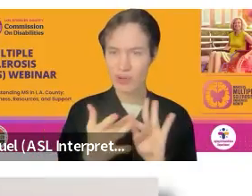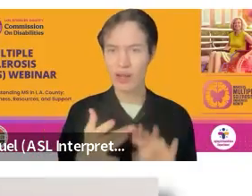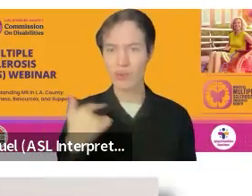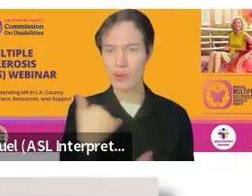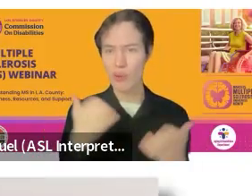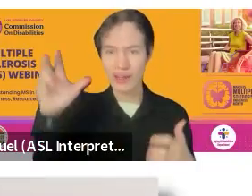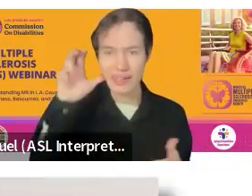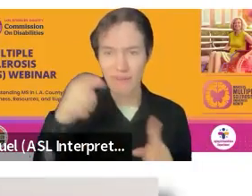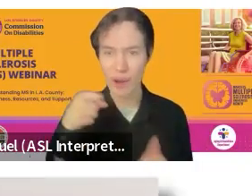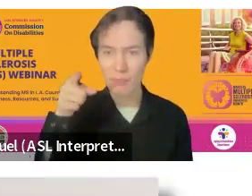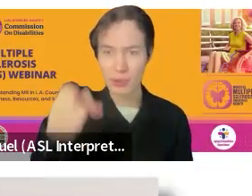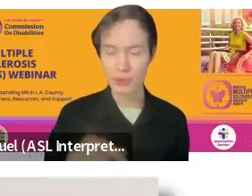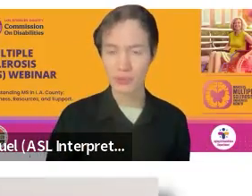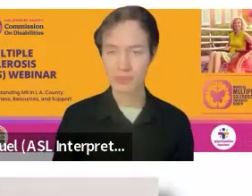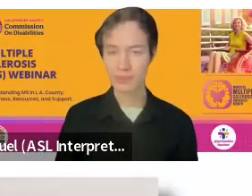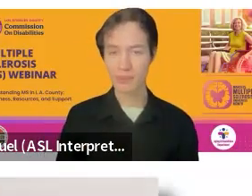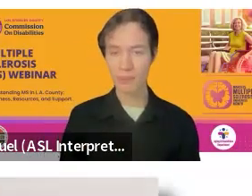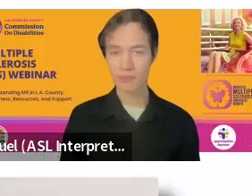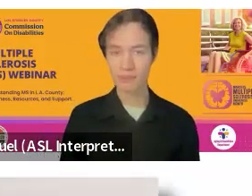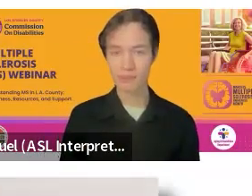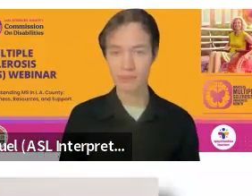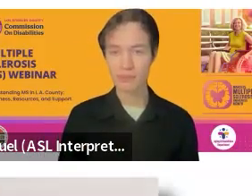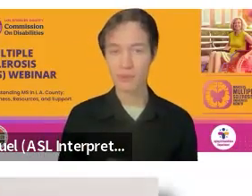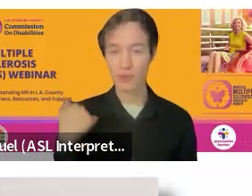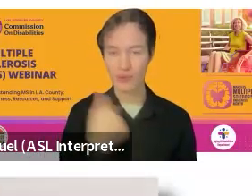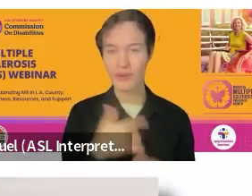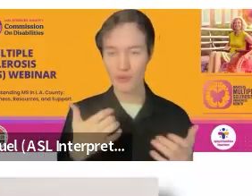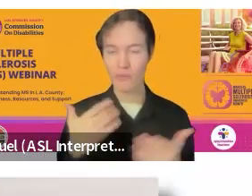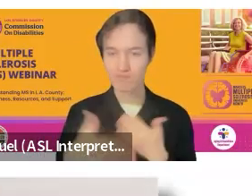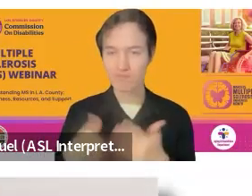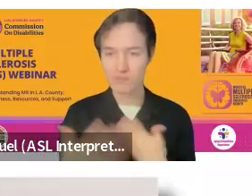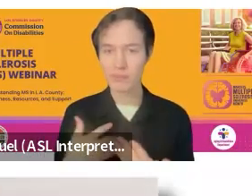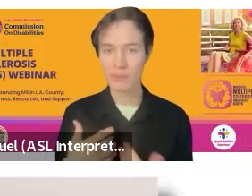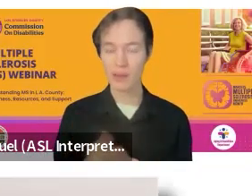from you. And so we could, get things going,